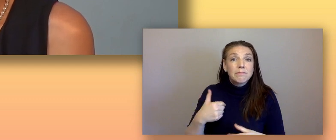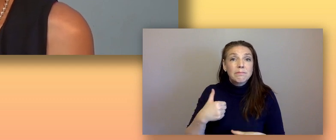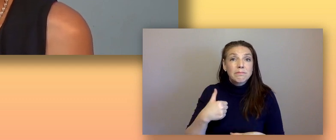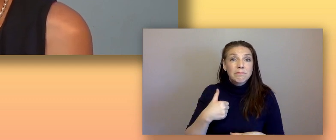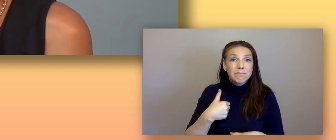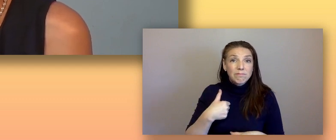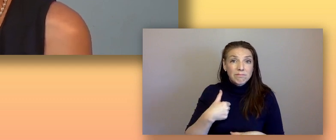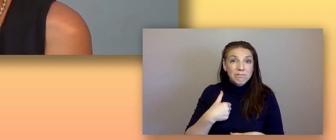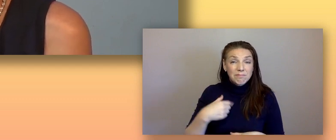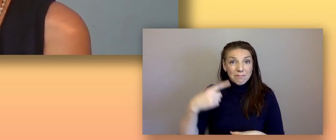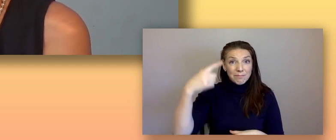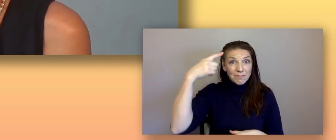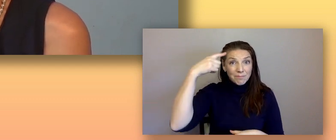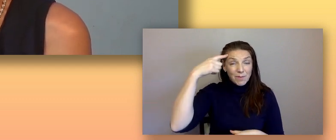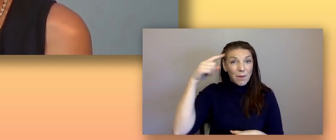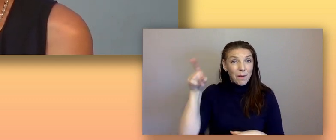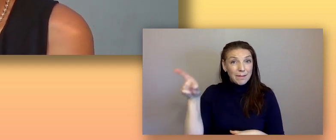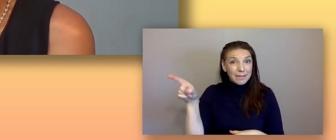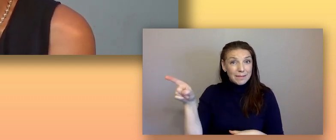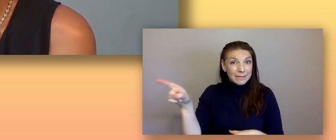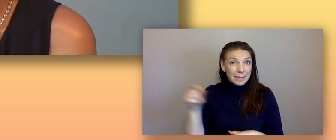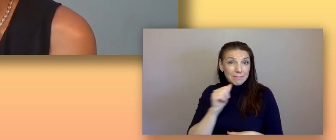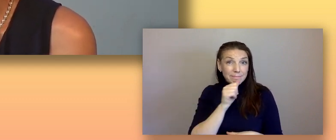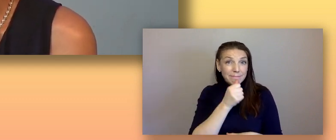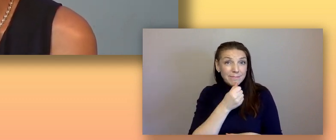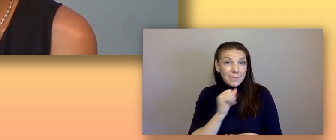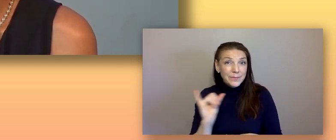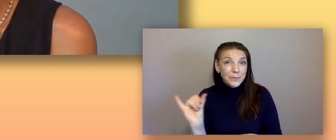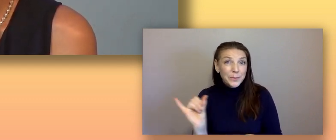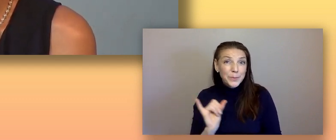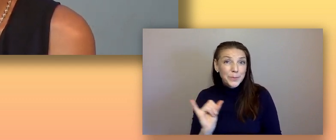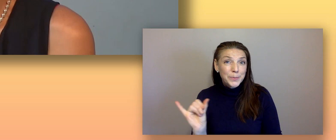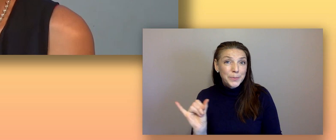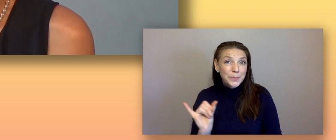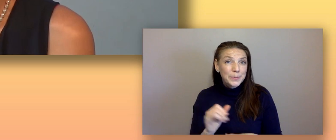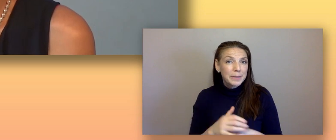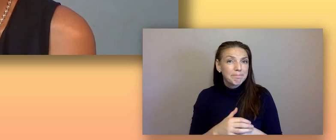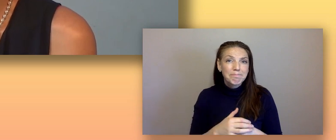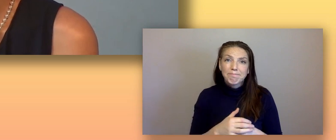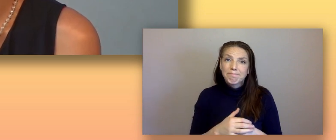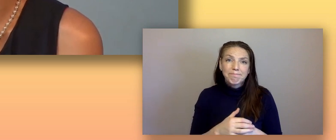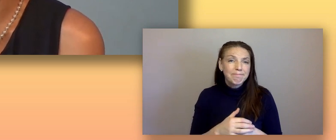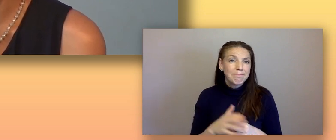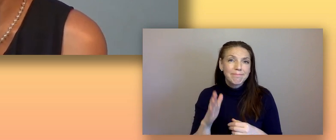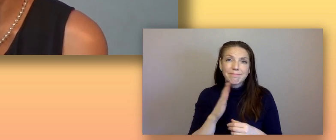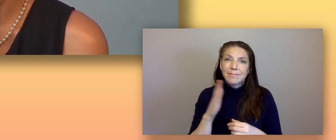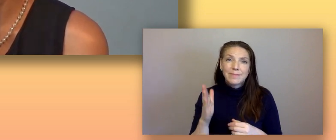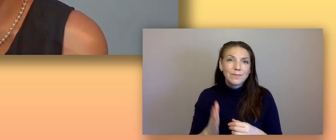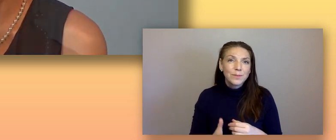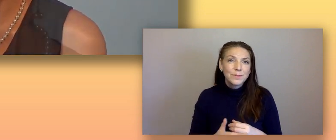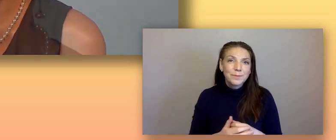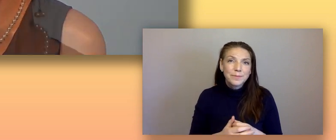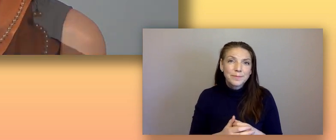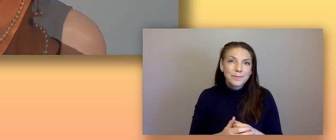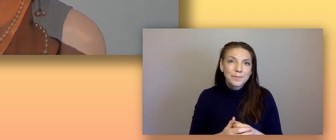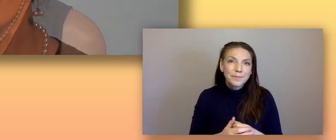dreamed that they too were holding their breath, waiting for me to lift the spell.